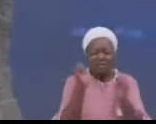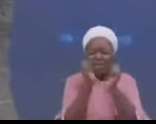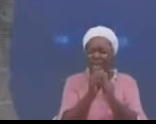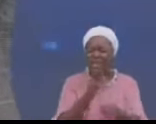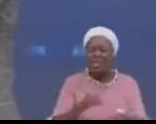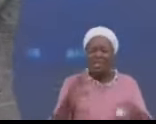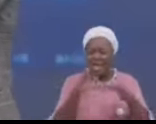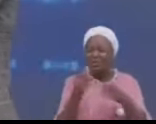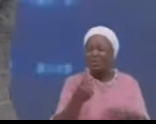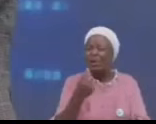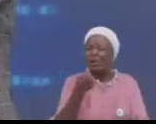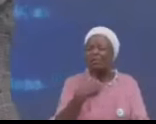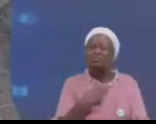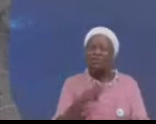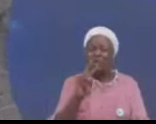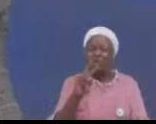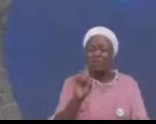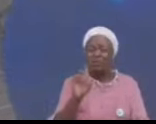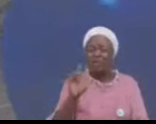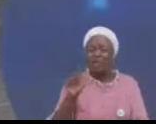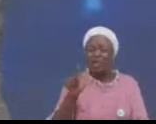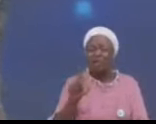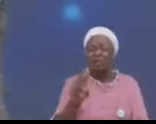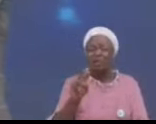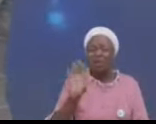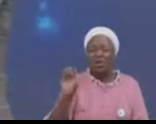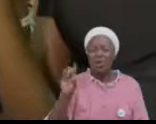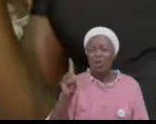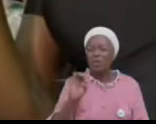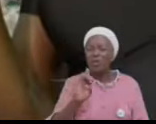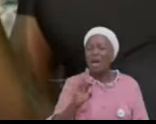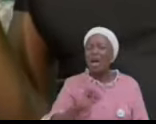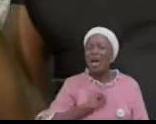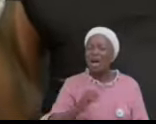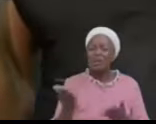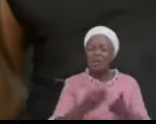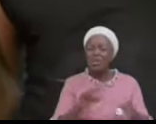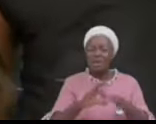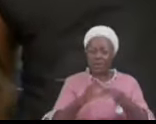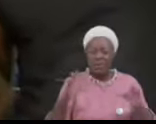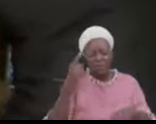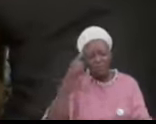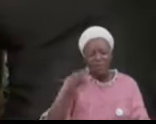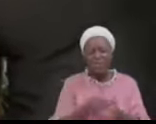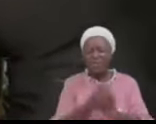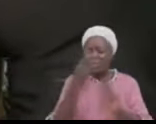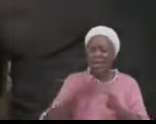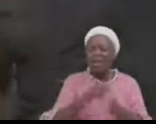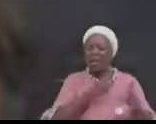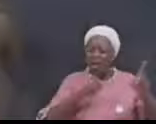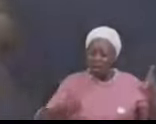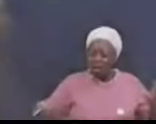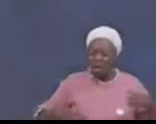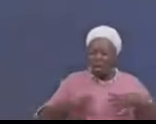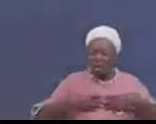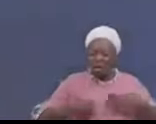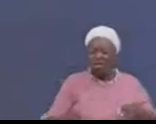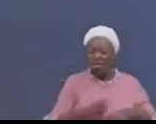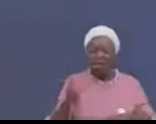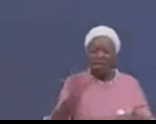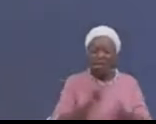cord, I pray a release for you. Lord, heal them that they'll speak